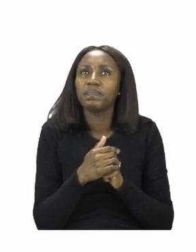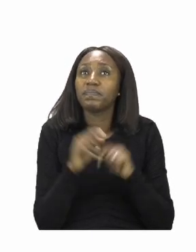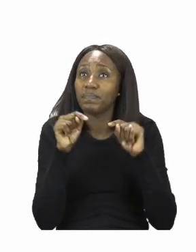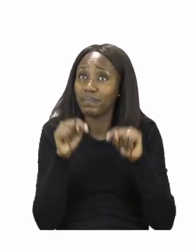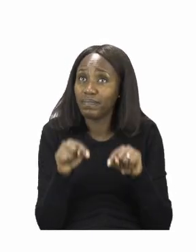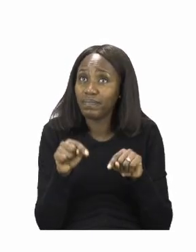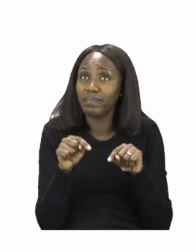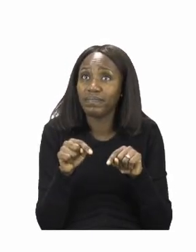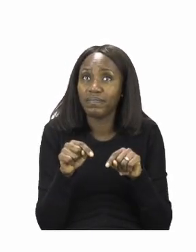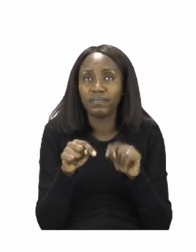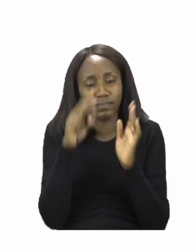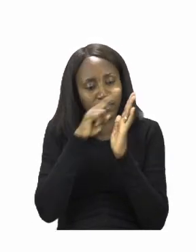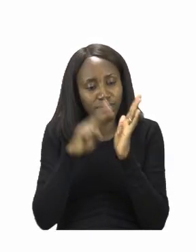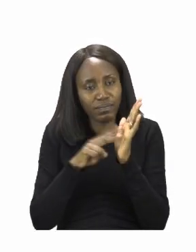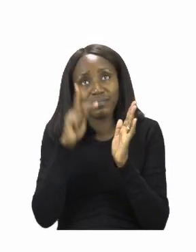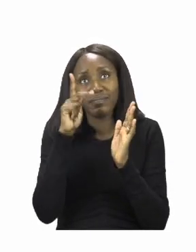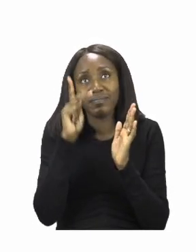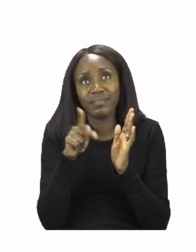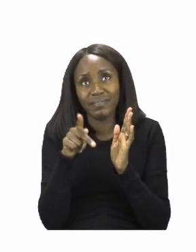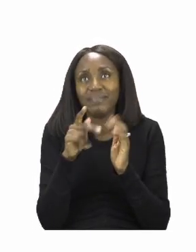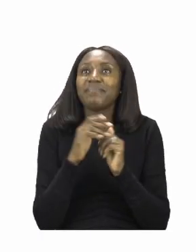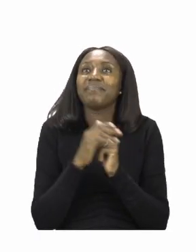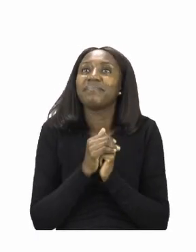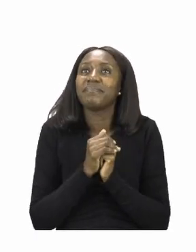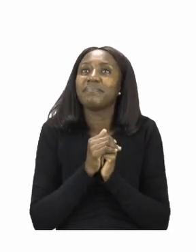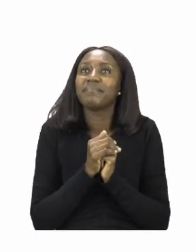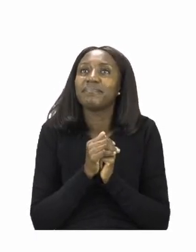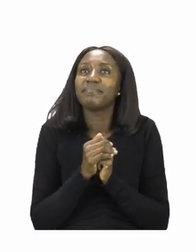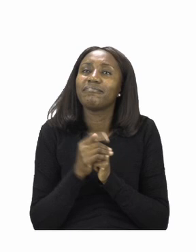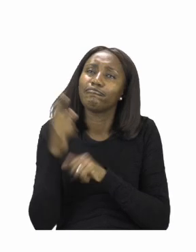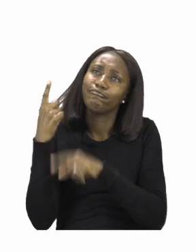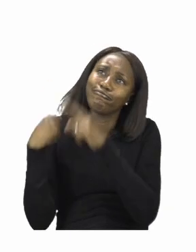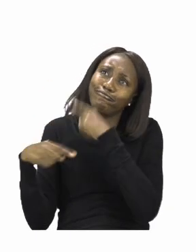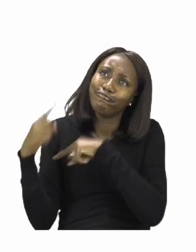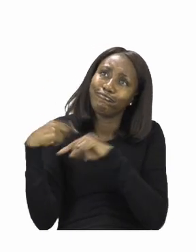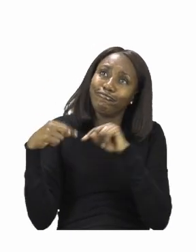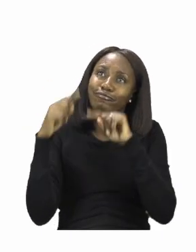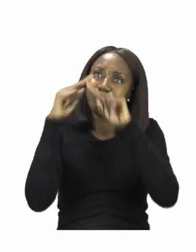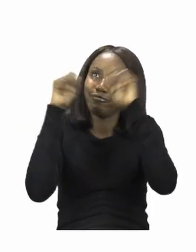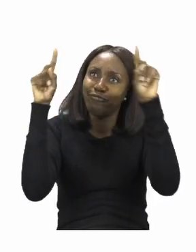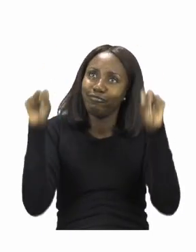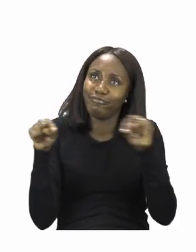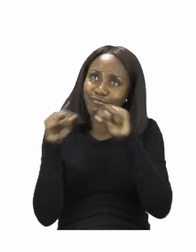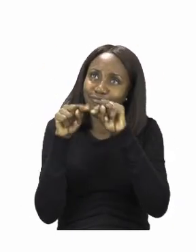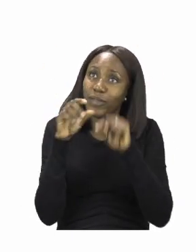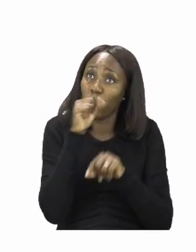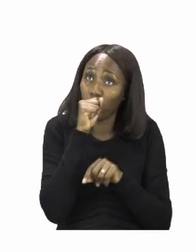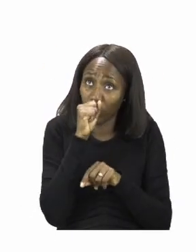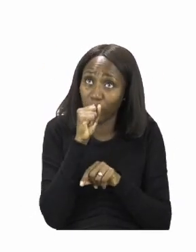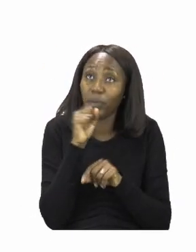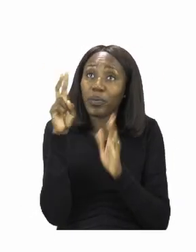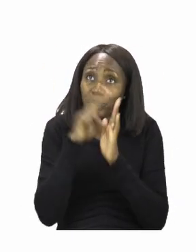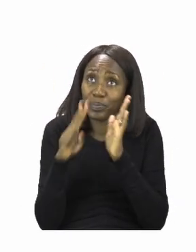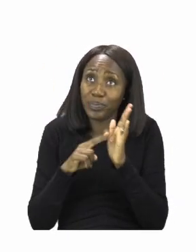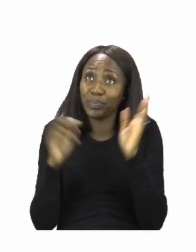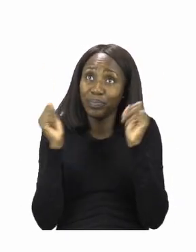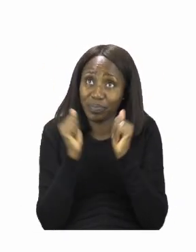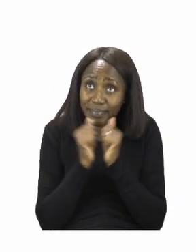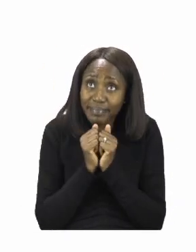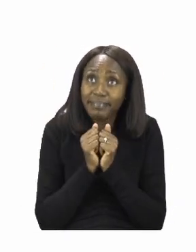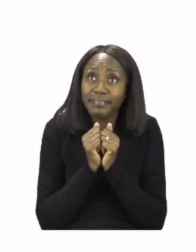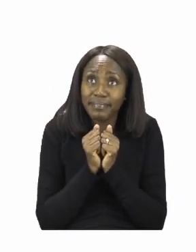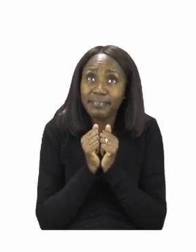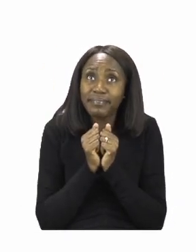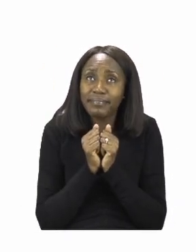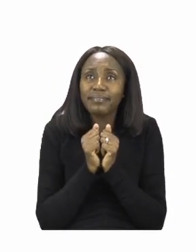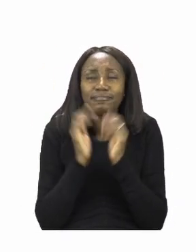look at the passage again. So we're going to read the orange box together. This time, I want you to keep your